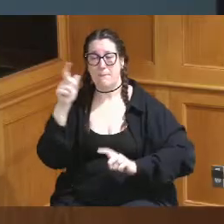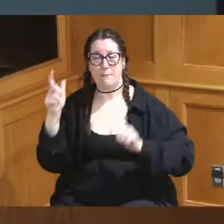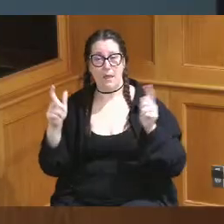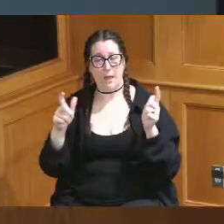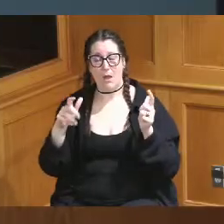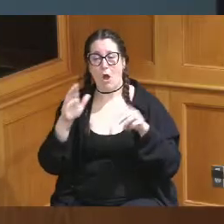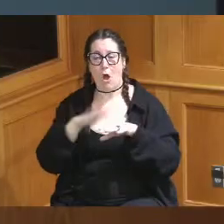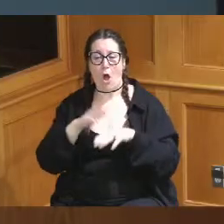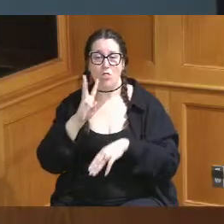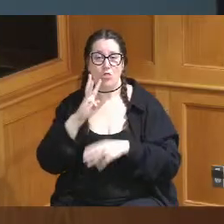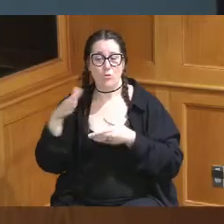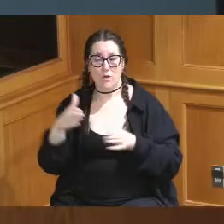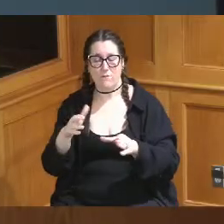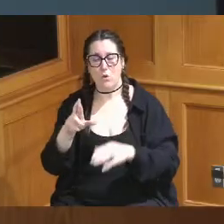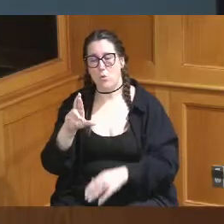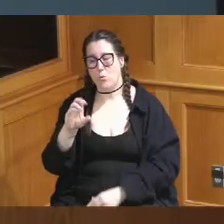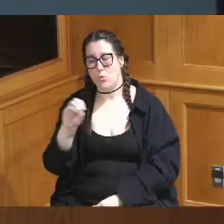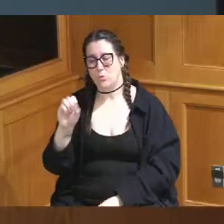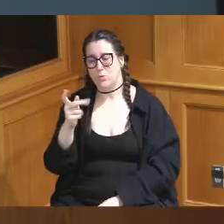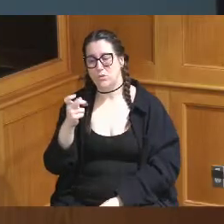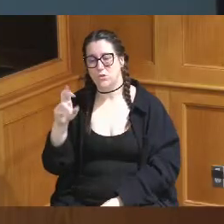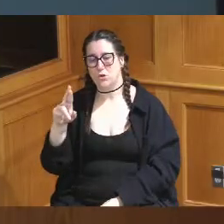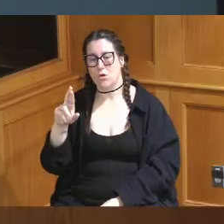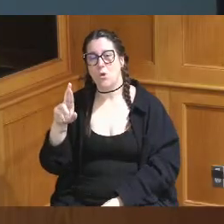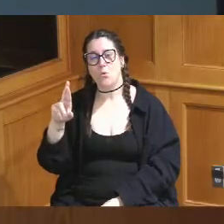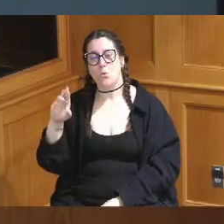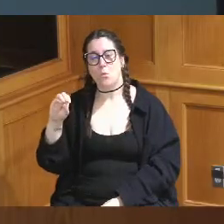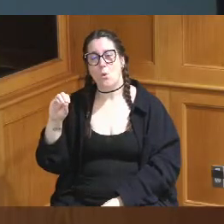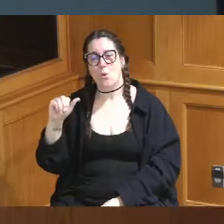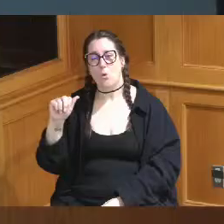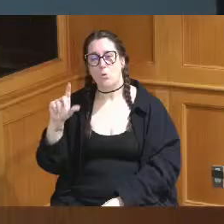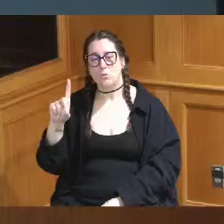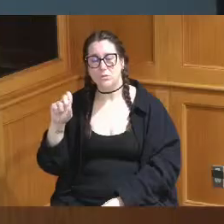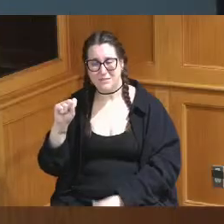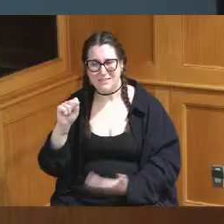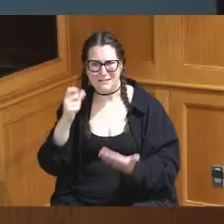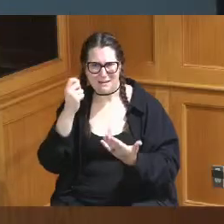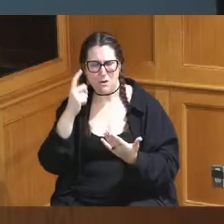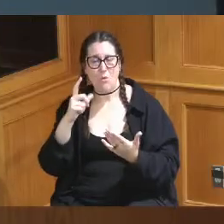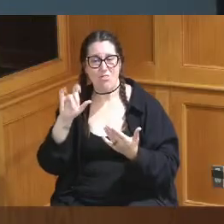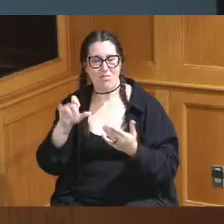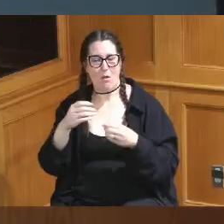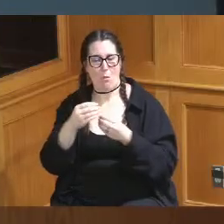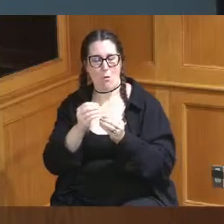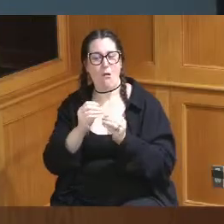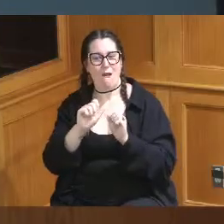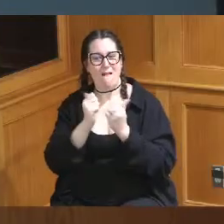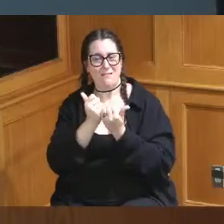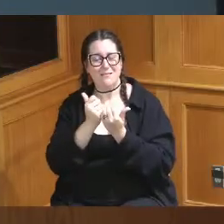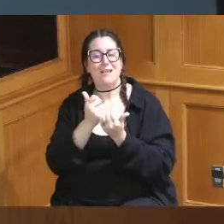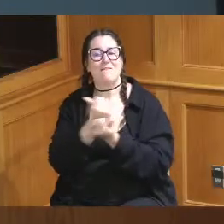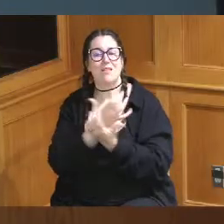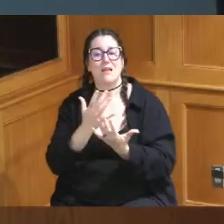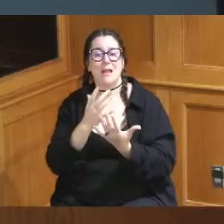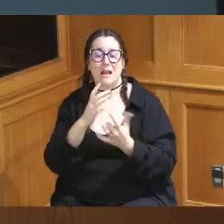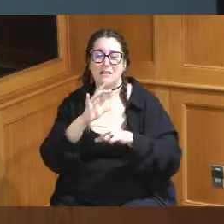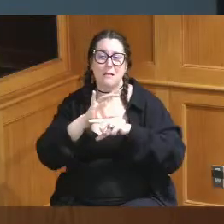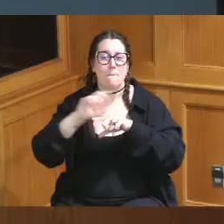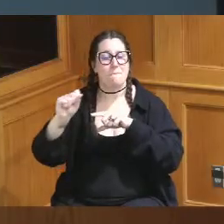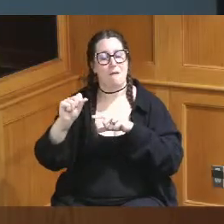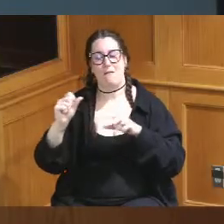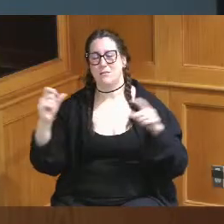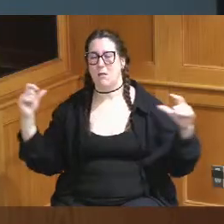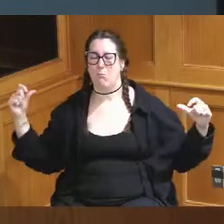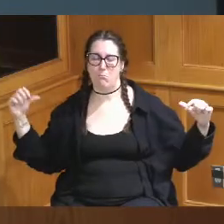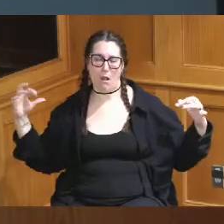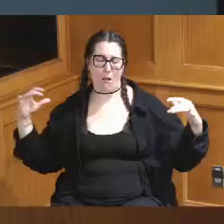Rhodes, who I know many of us know, organizes this event with other organizations, and it is just spectacular coming together of this